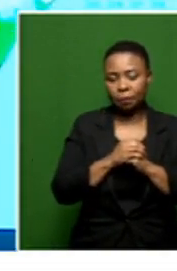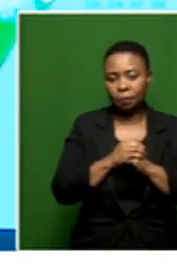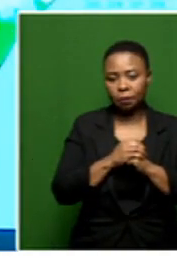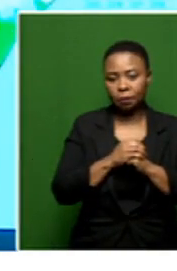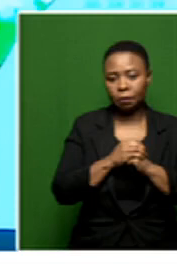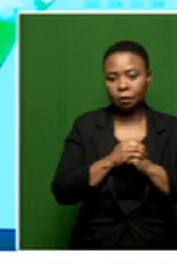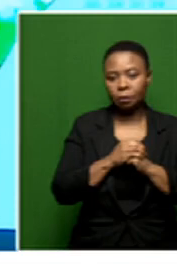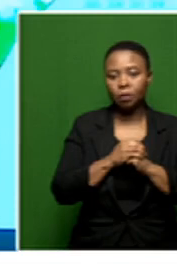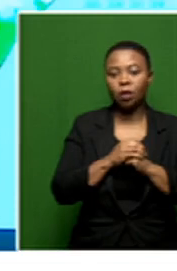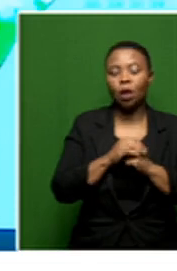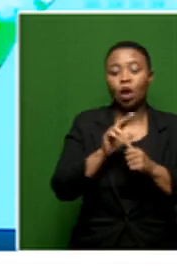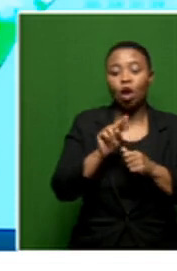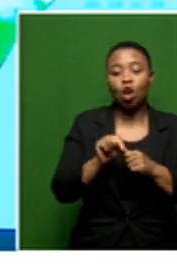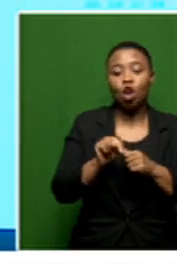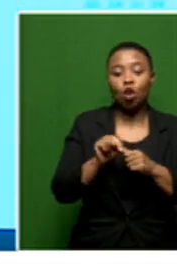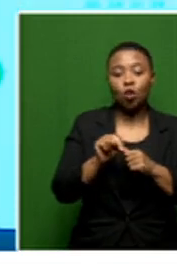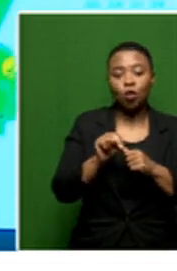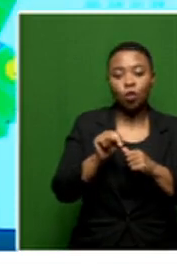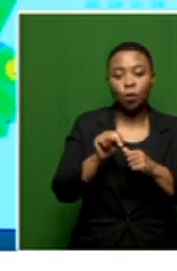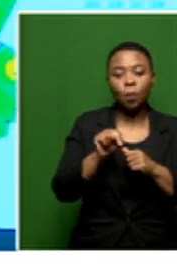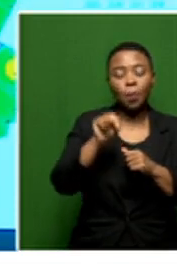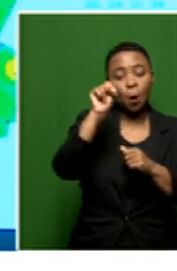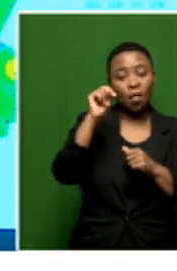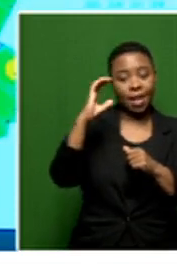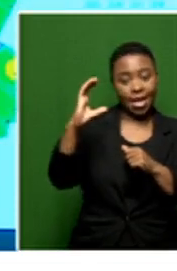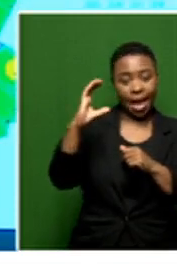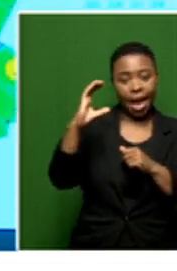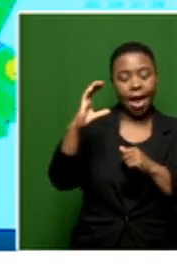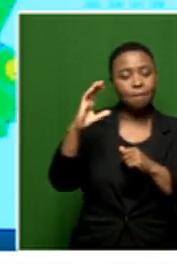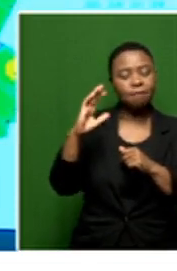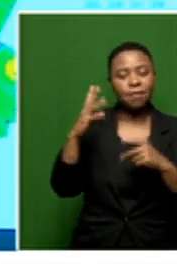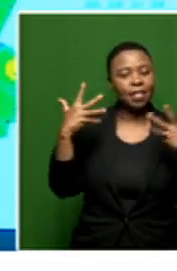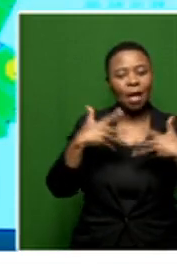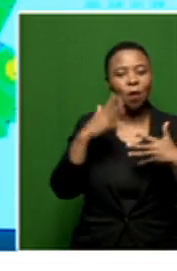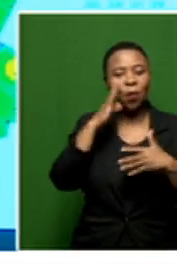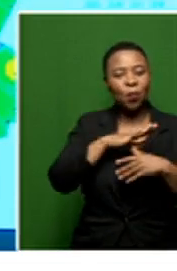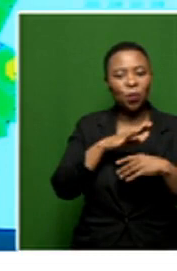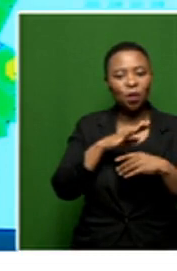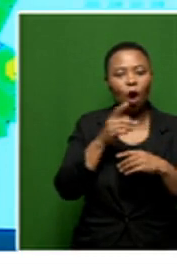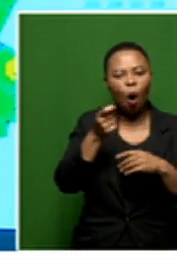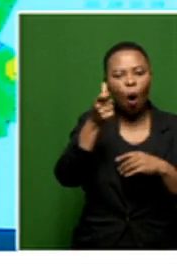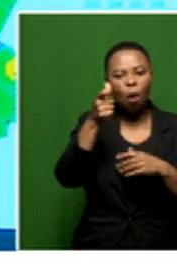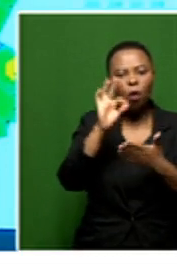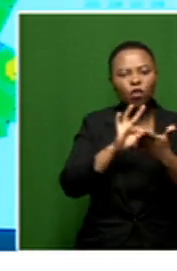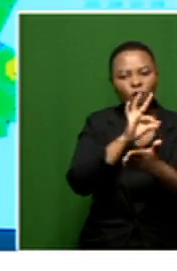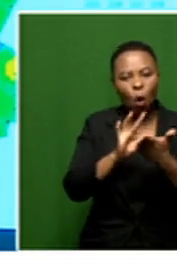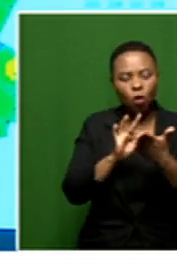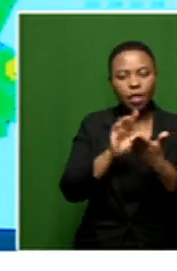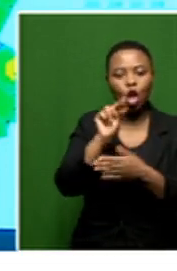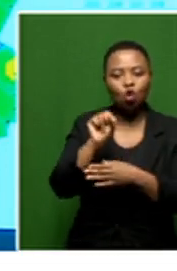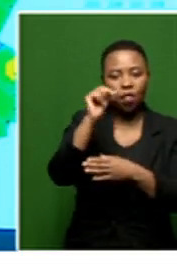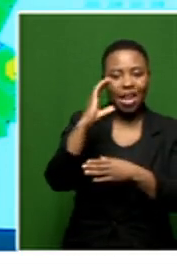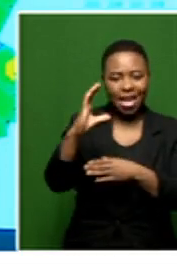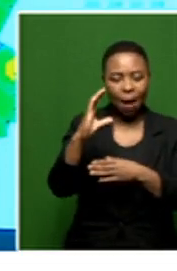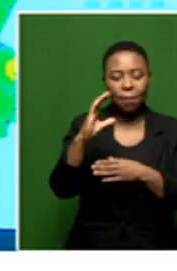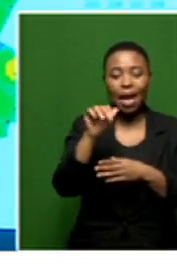Let us move on to the Northern Cape. And I think it's not going to be much of a surprise here. With almost all the votes in the Northern Cape, we see